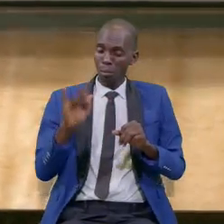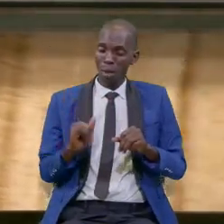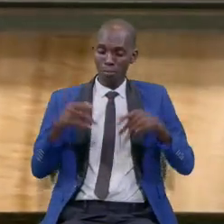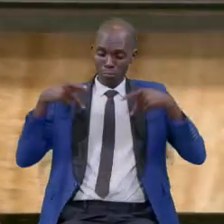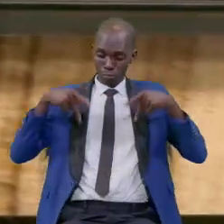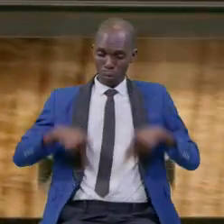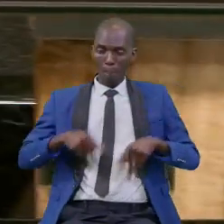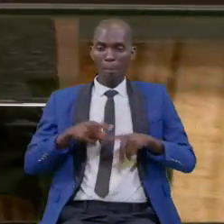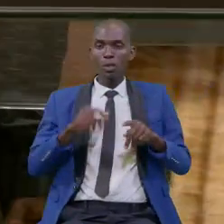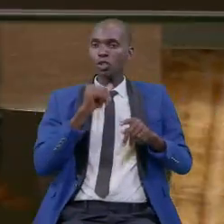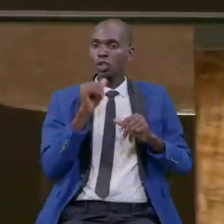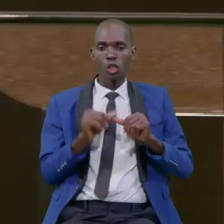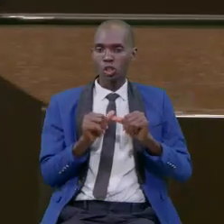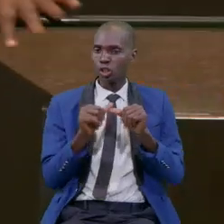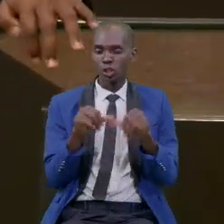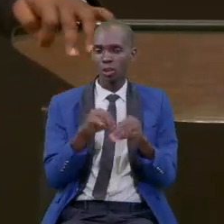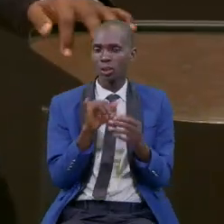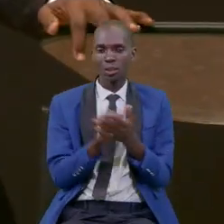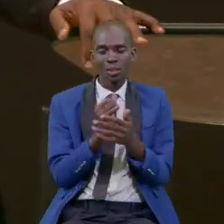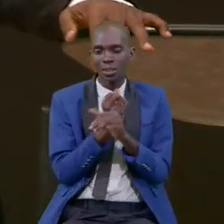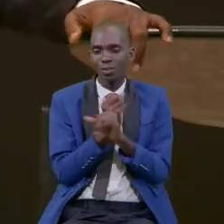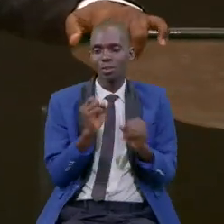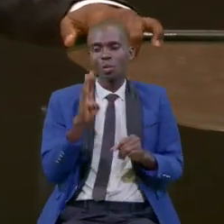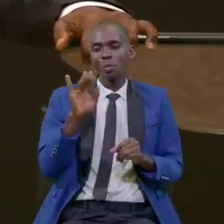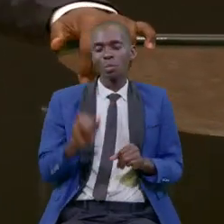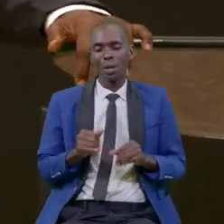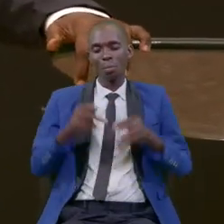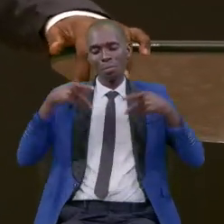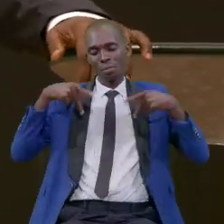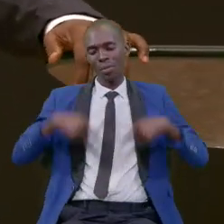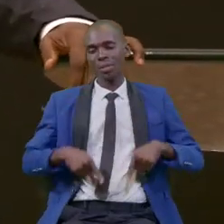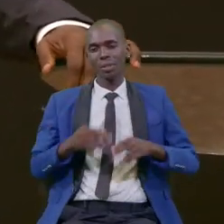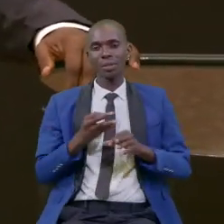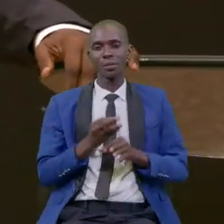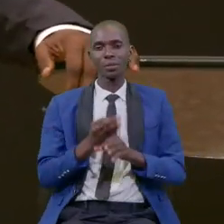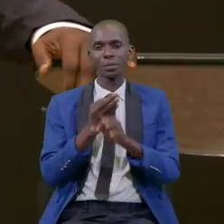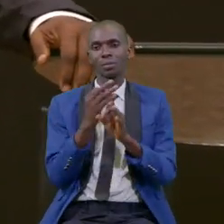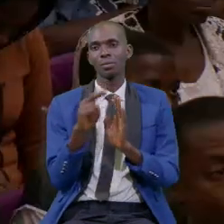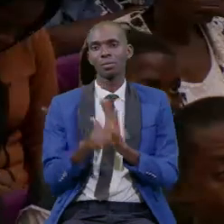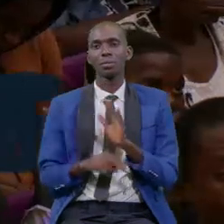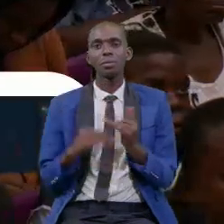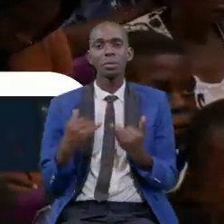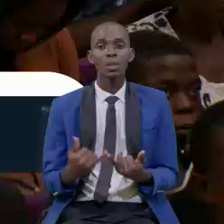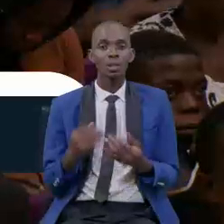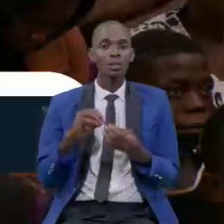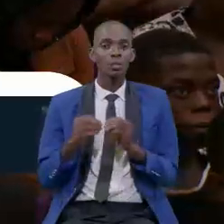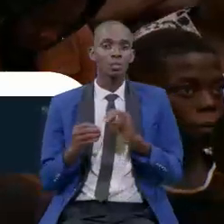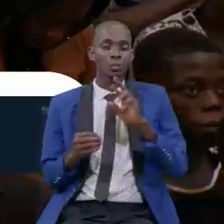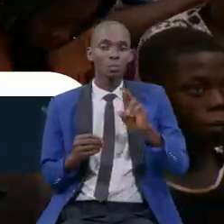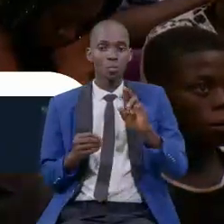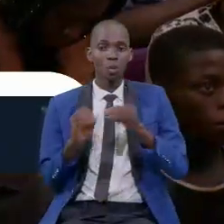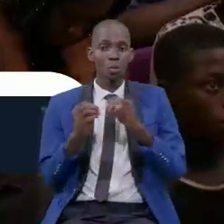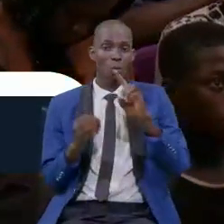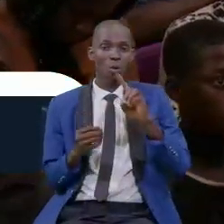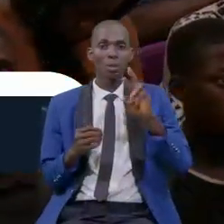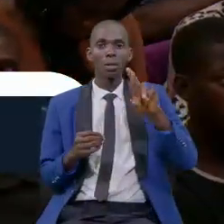that salvation by personal faithfulness. Look at number one. Number one is Rahab's